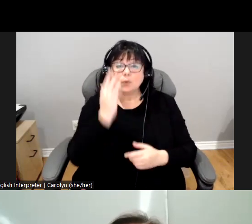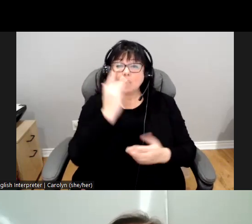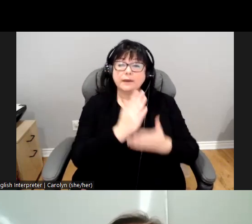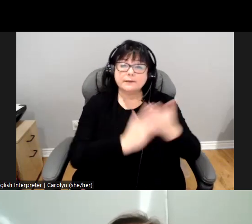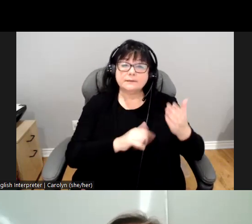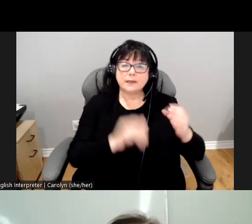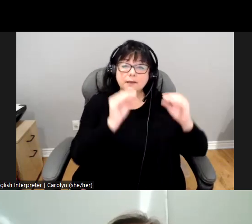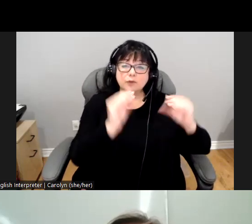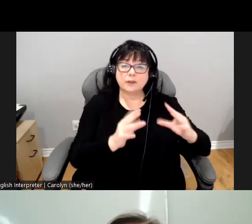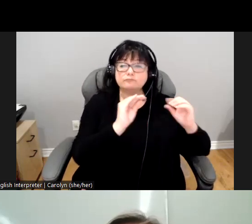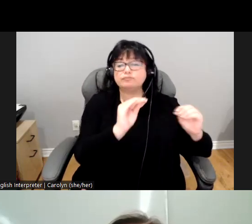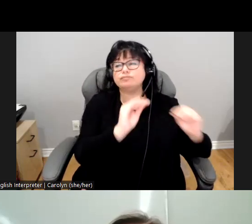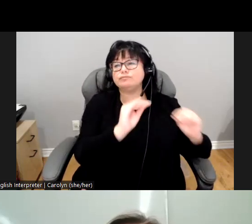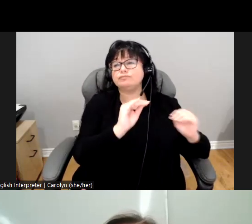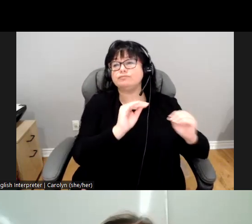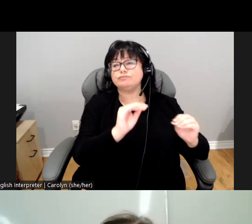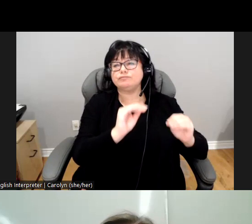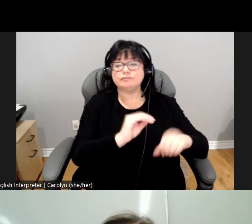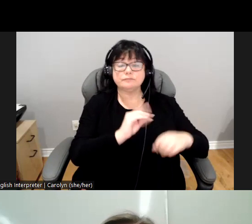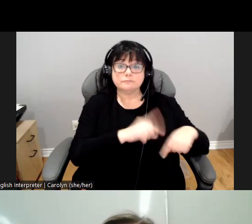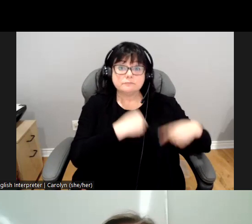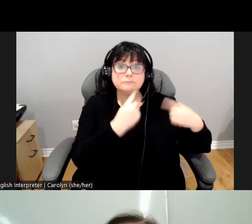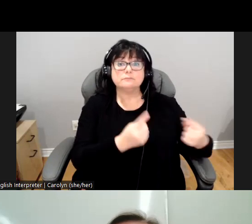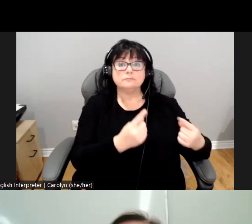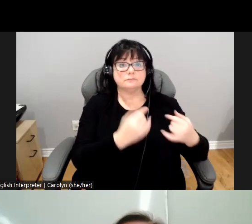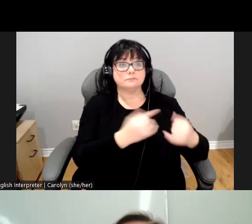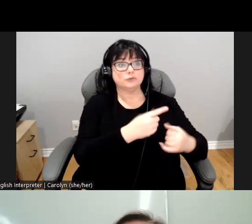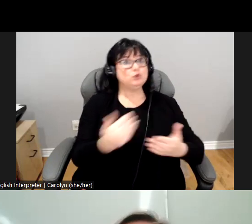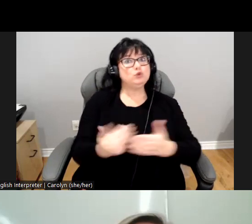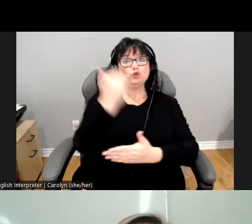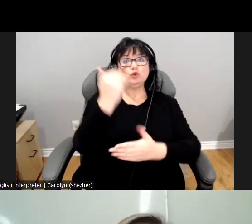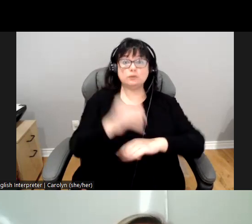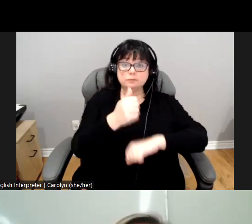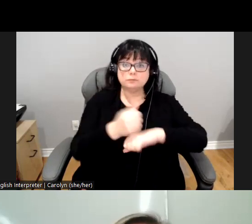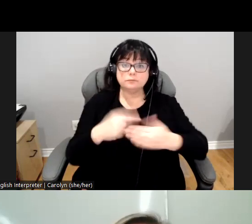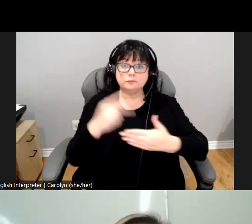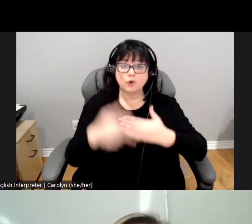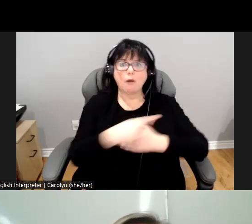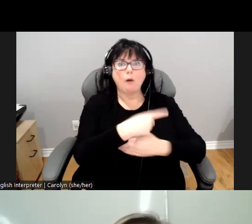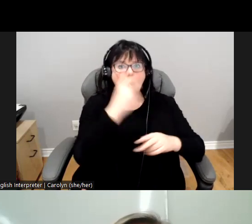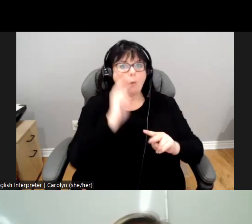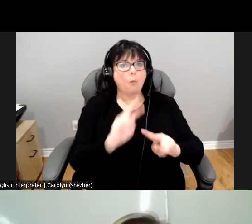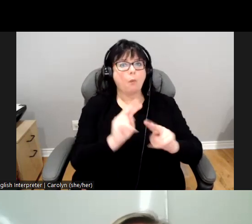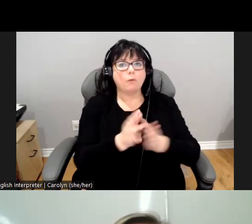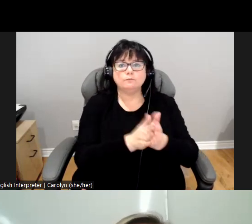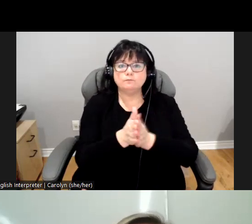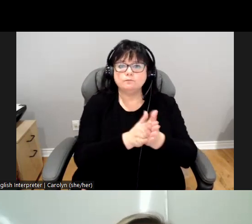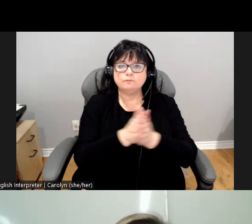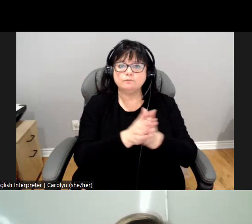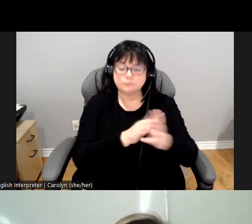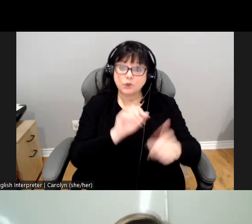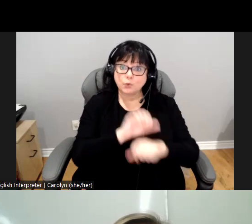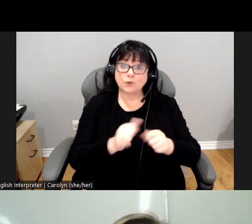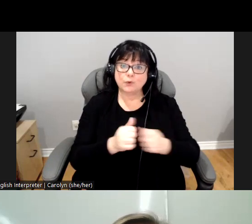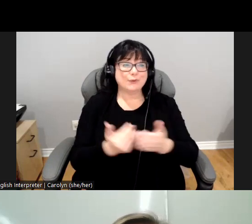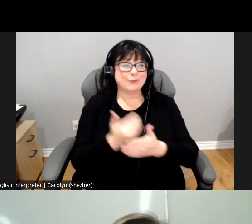really enjoyed implementing this programming and integrating with a new group of learners. And it's been really great